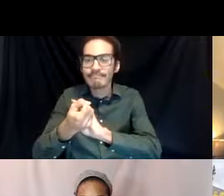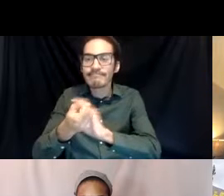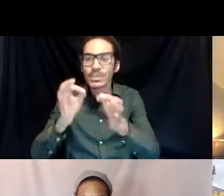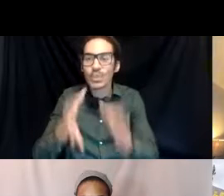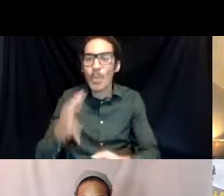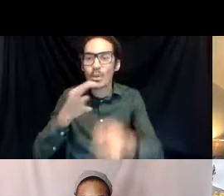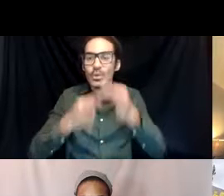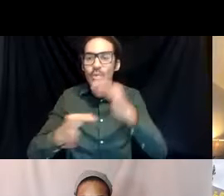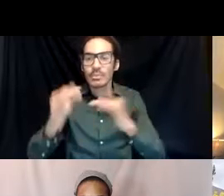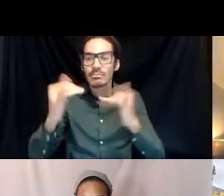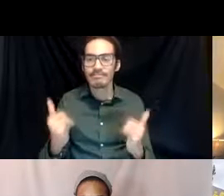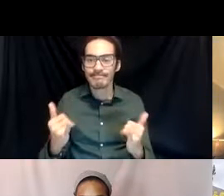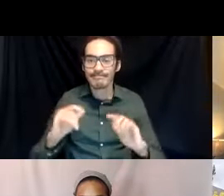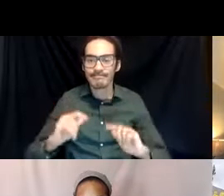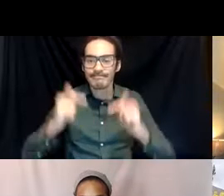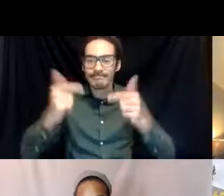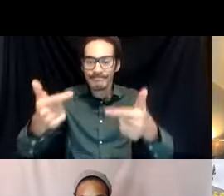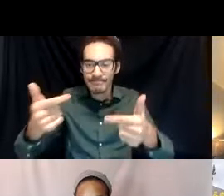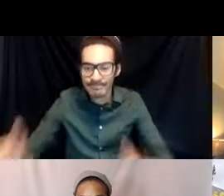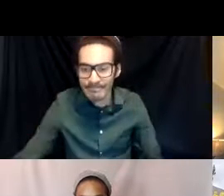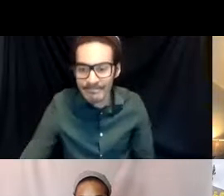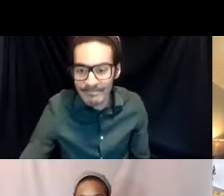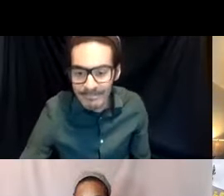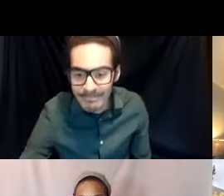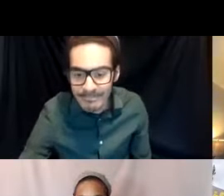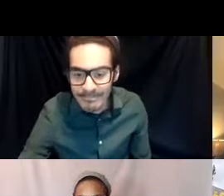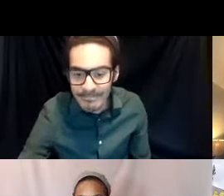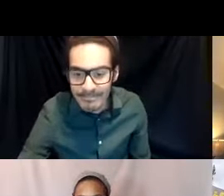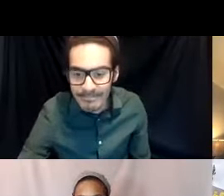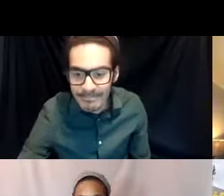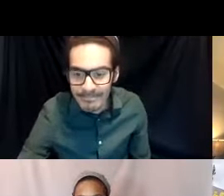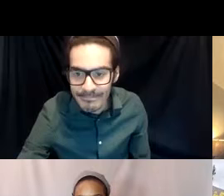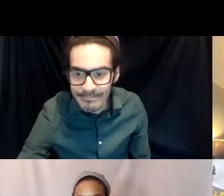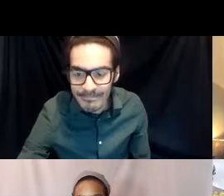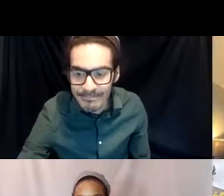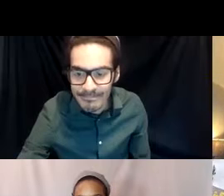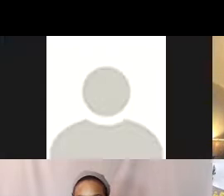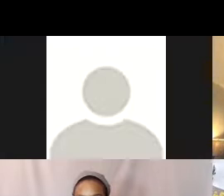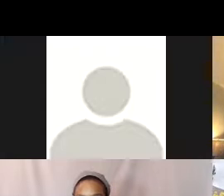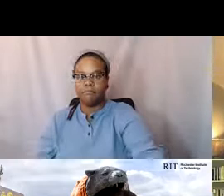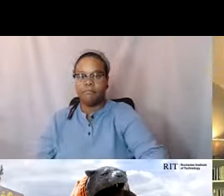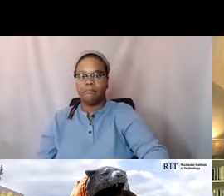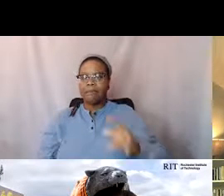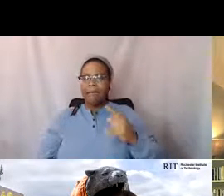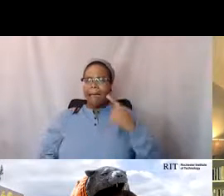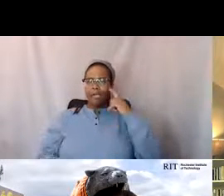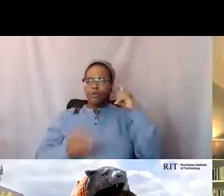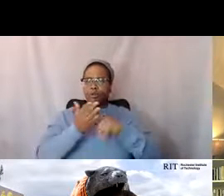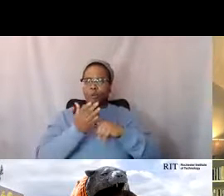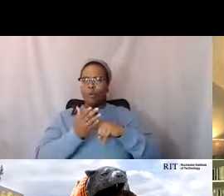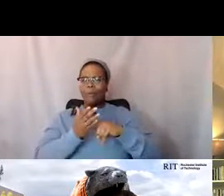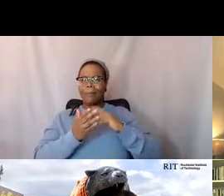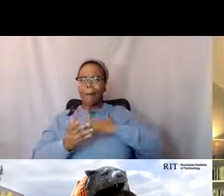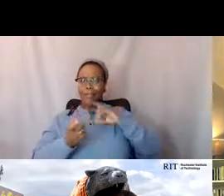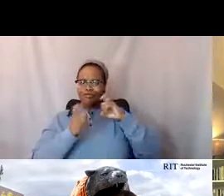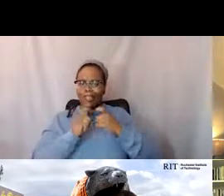can see, you know, that I have changed, where, for example, what you said about saying Mr. or using